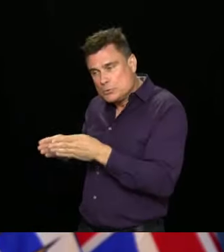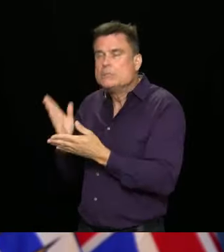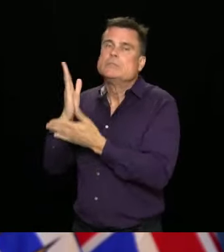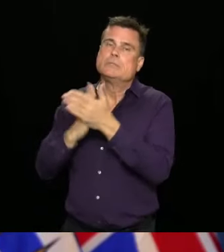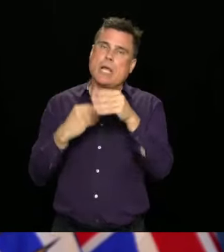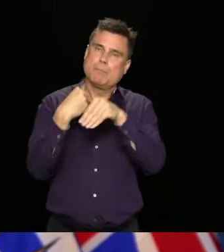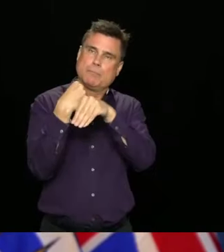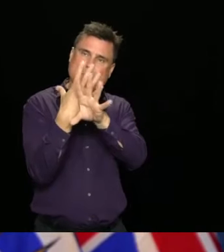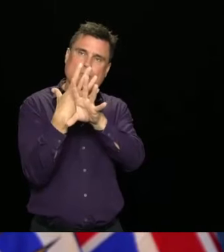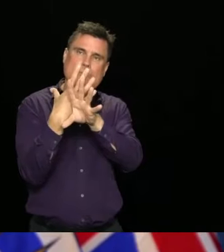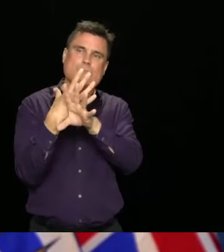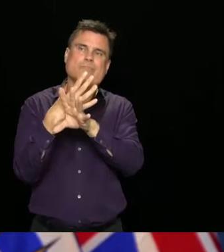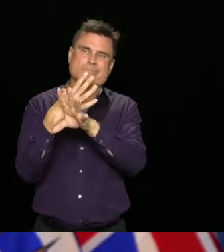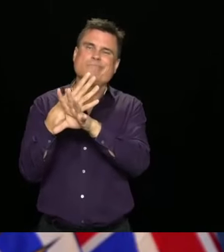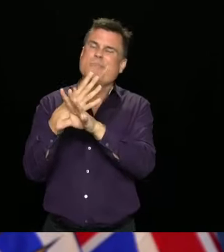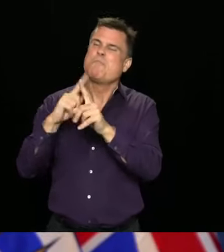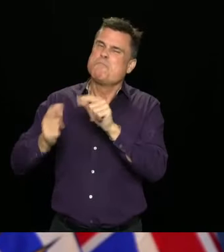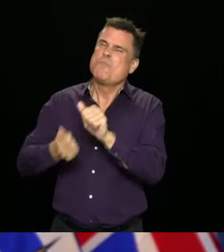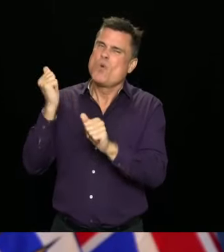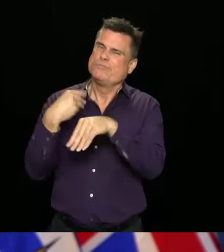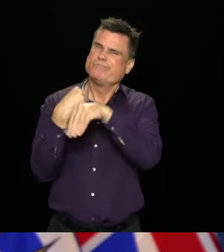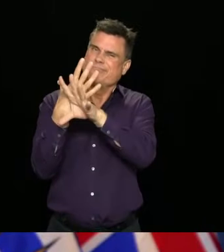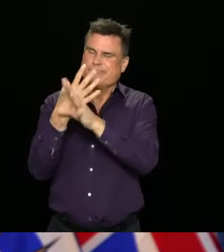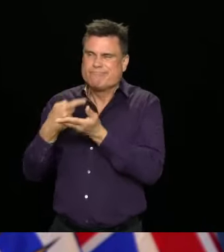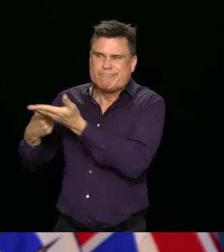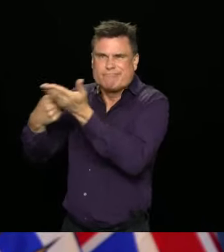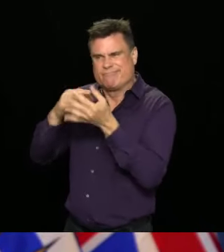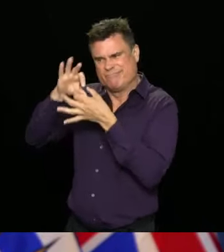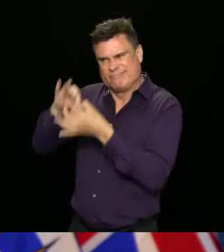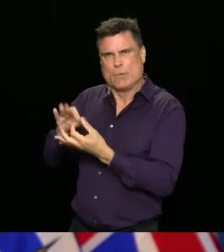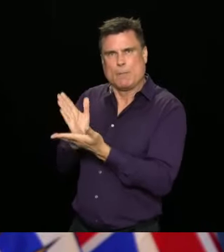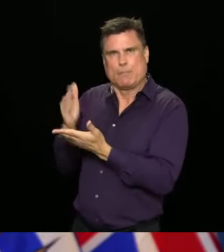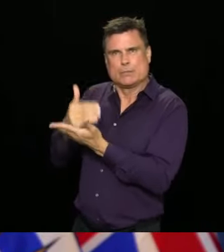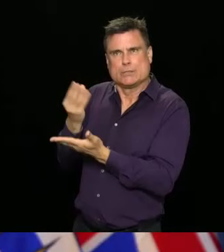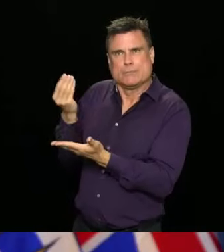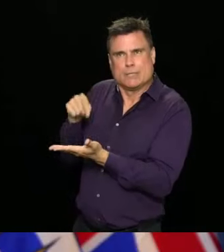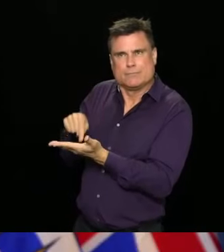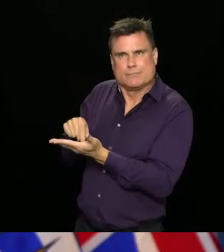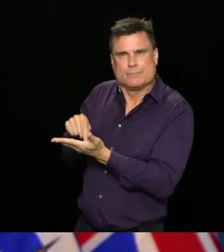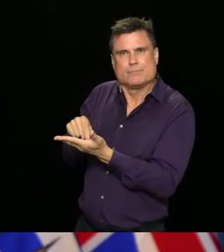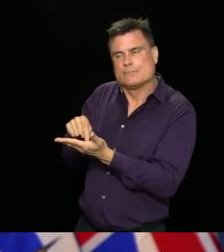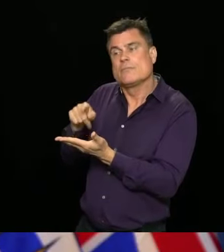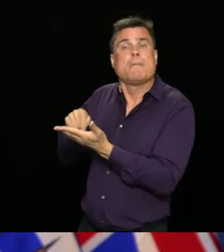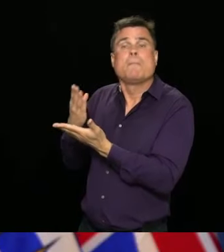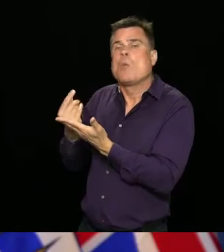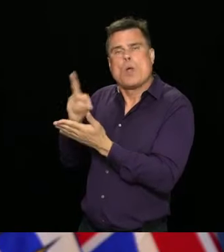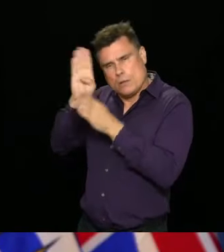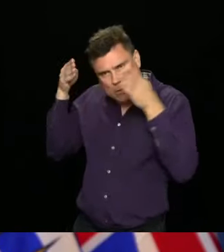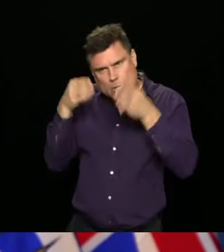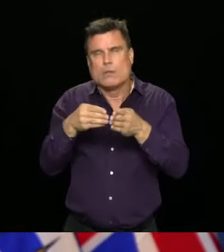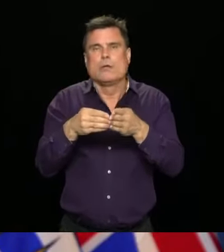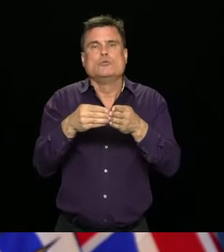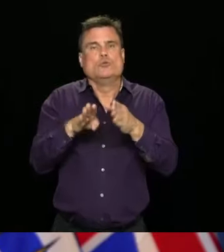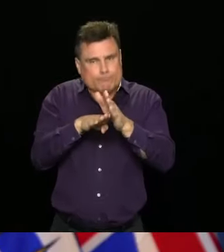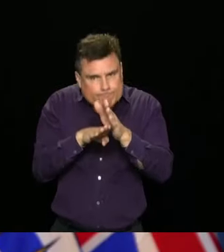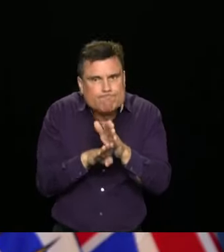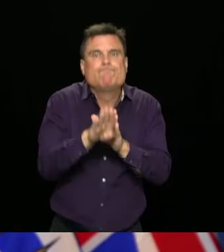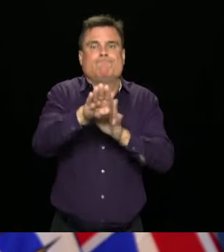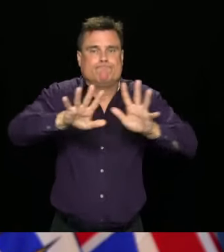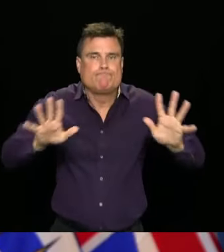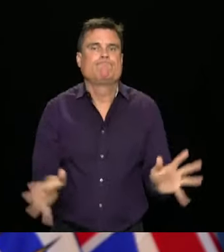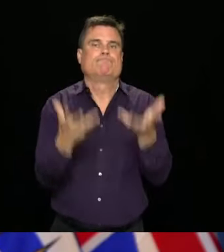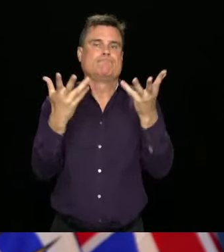around. And it really is an opportunity for people because that will be a recovery budget. It will be moving out of our restart and into